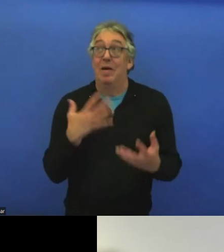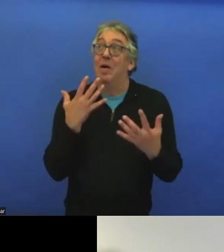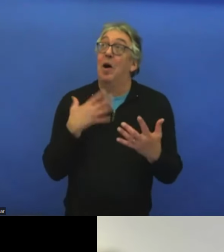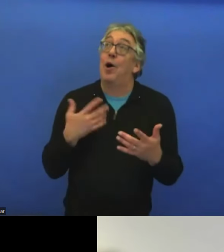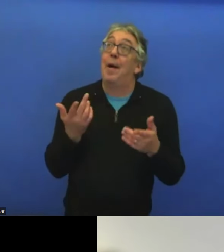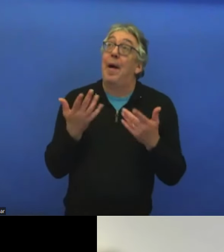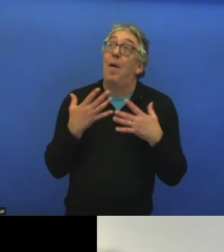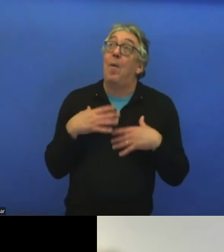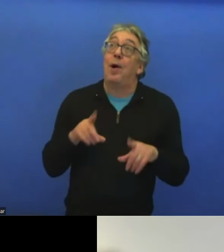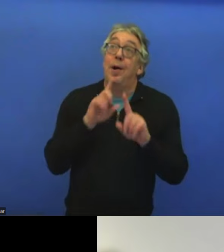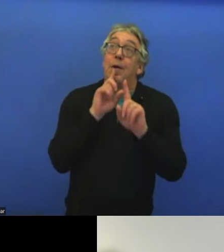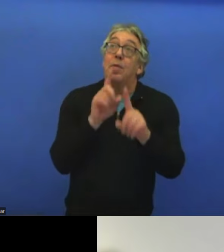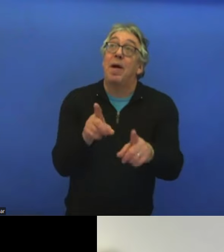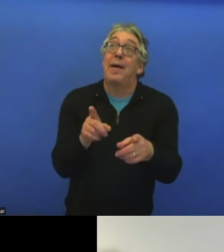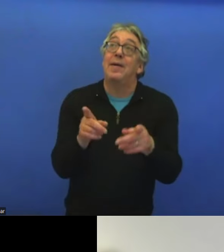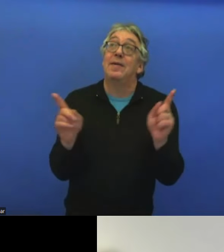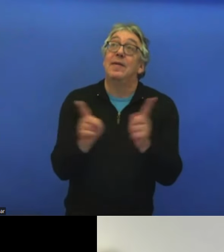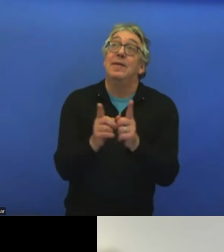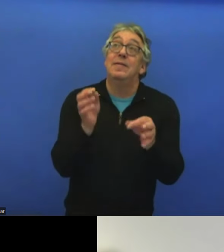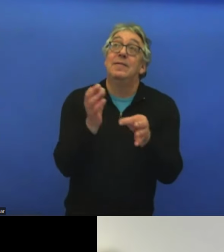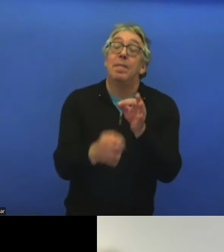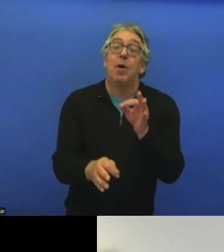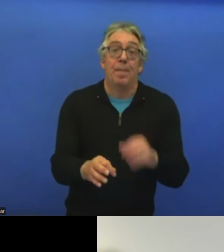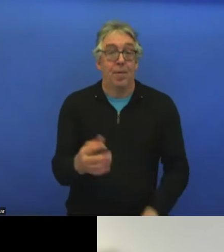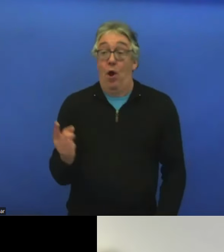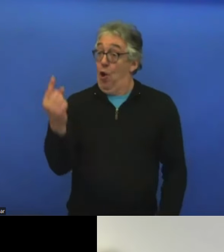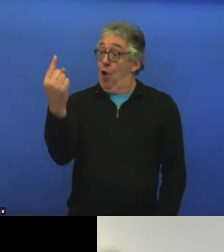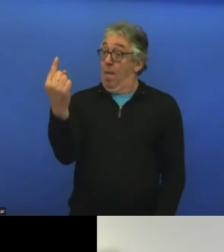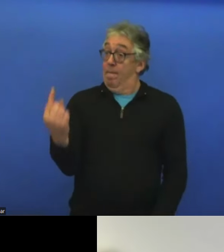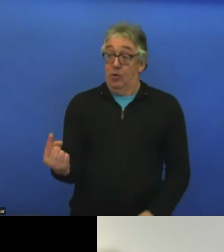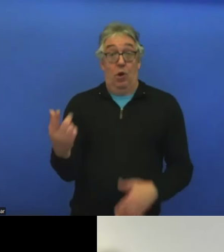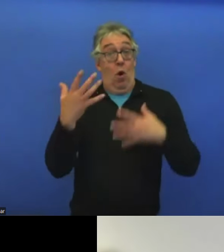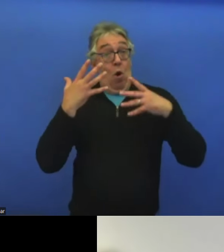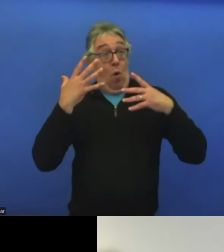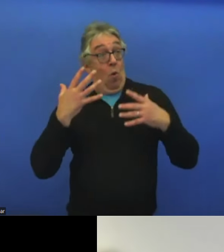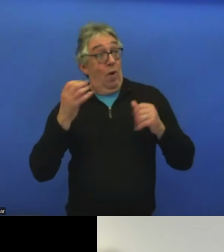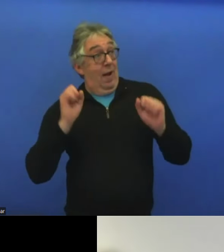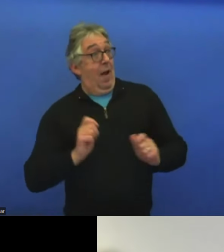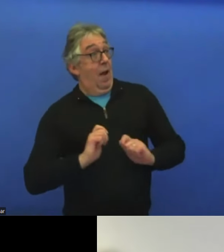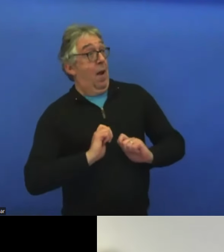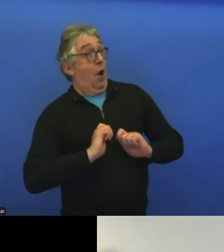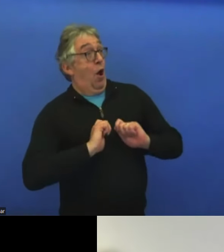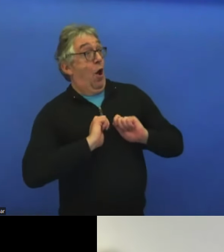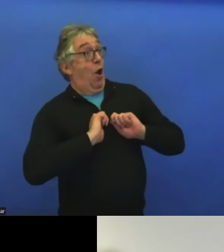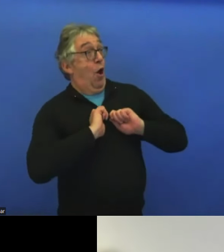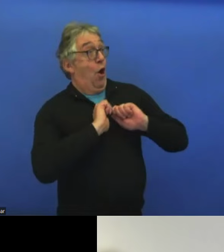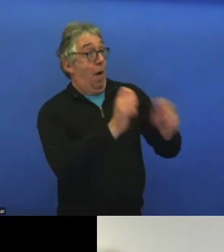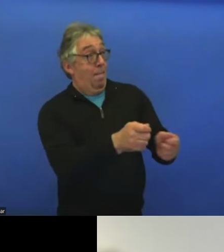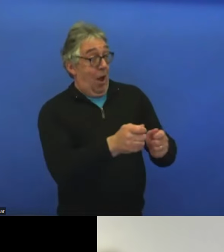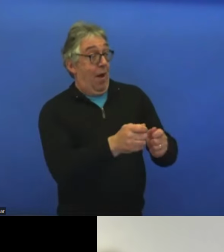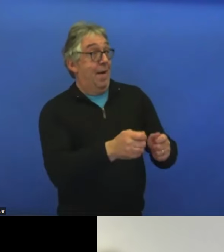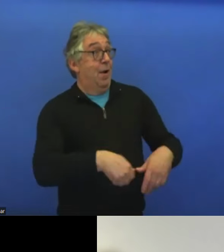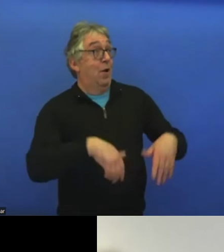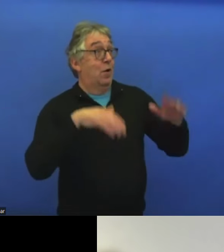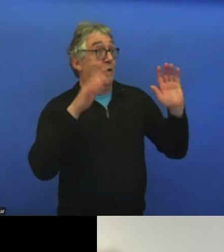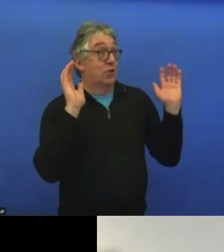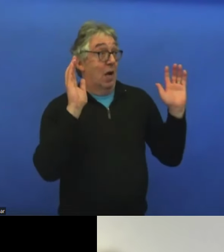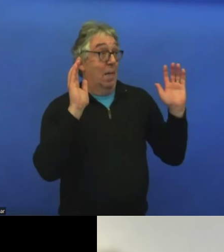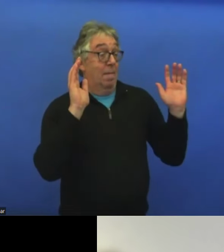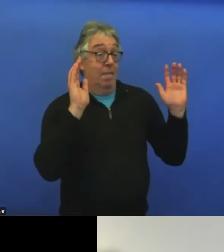person, an asylum seeker can apply for asylum or can be granted refugee status, even if only